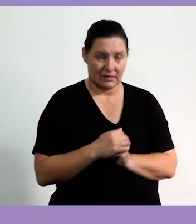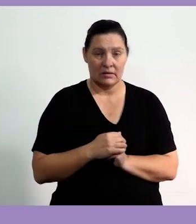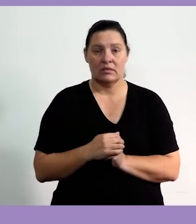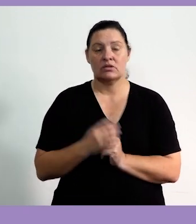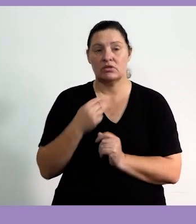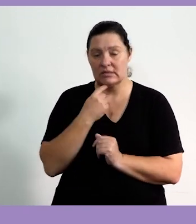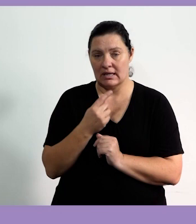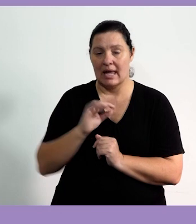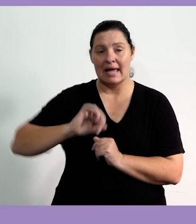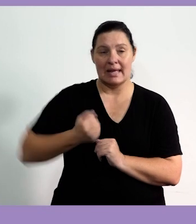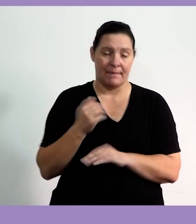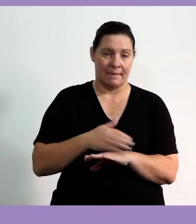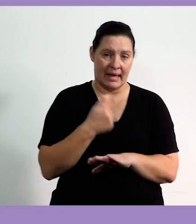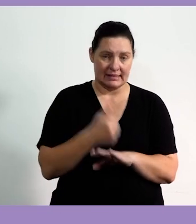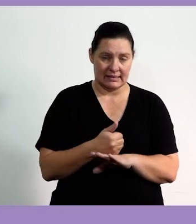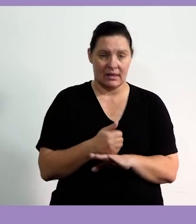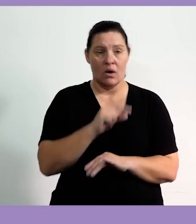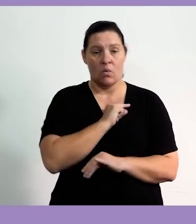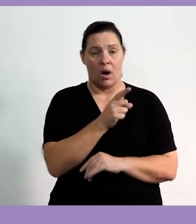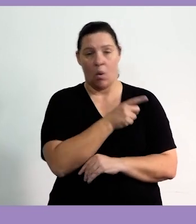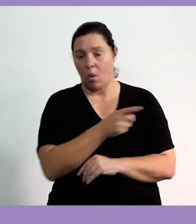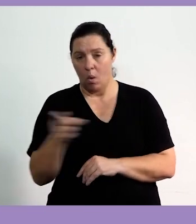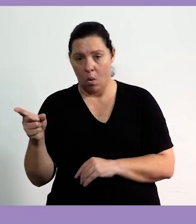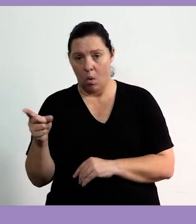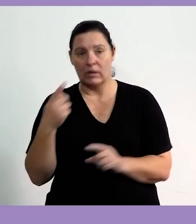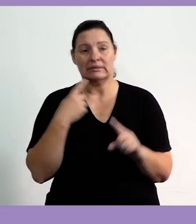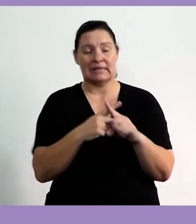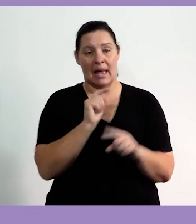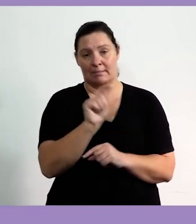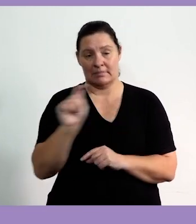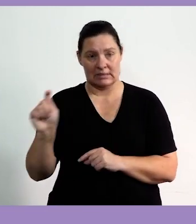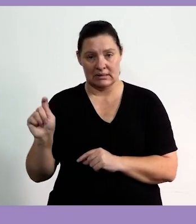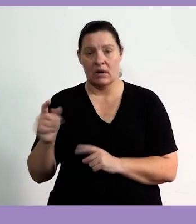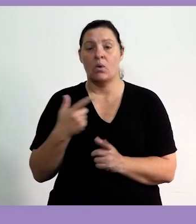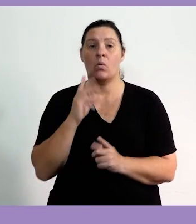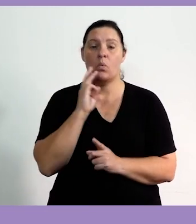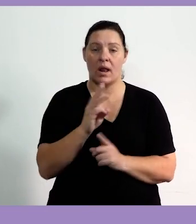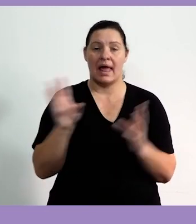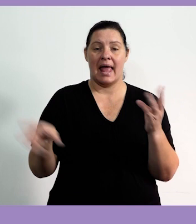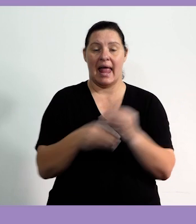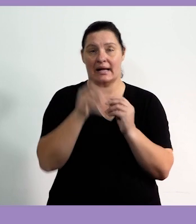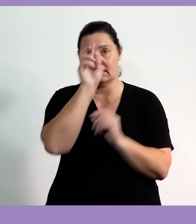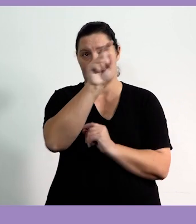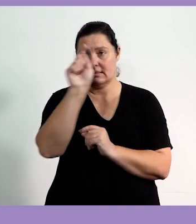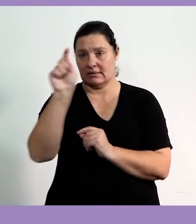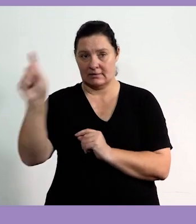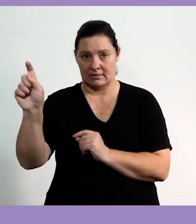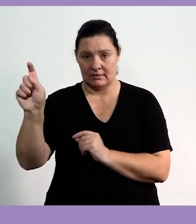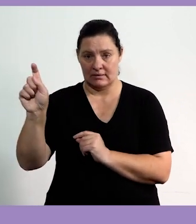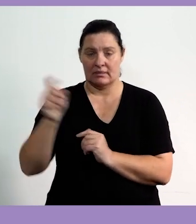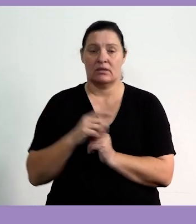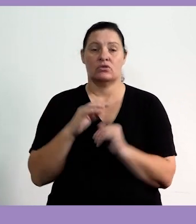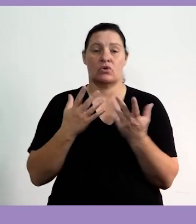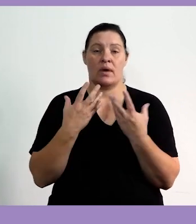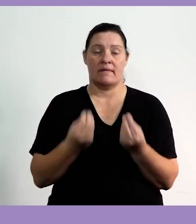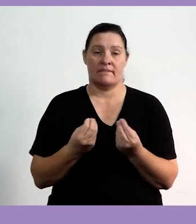add that as well. So we are going to keep the base, and because everything is being multiplied, we are going to add